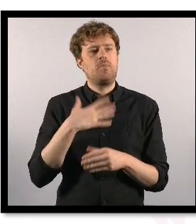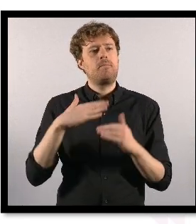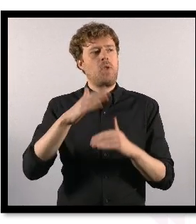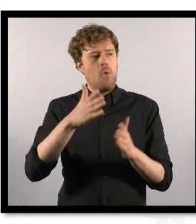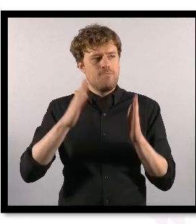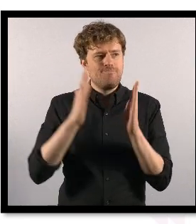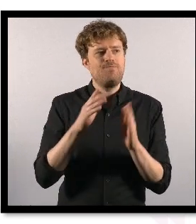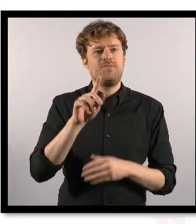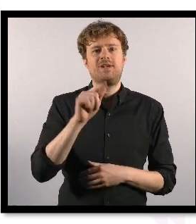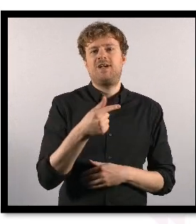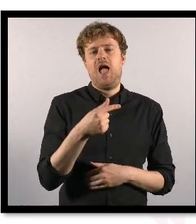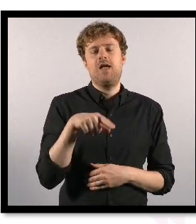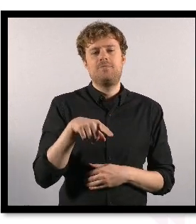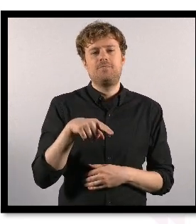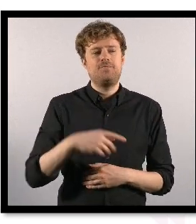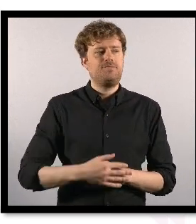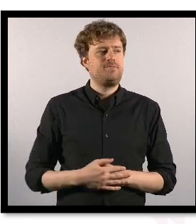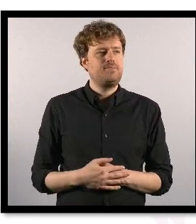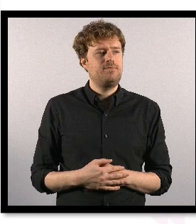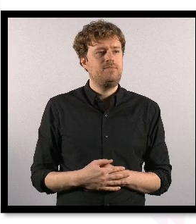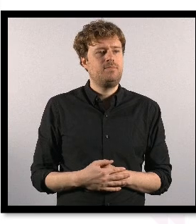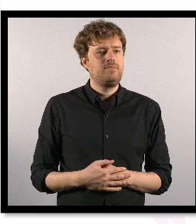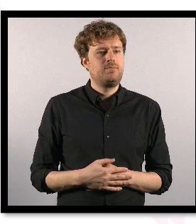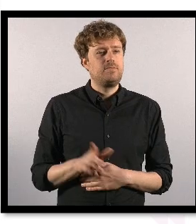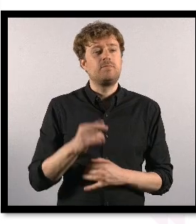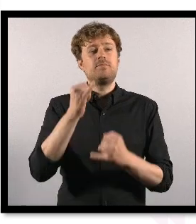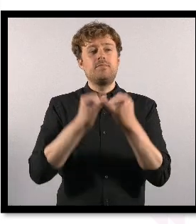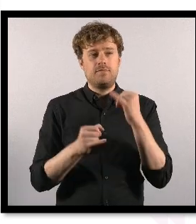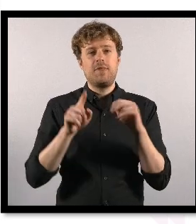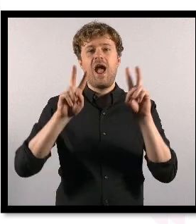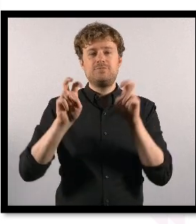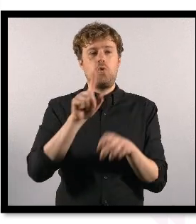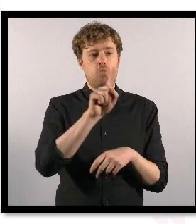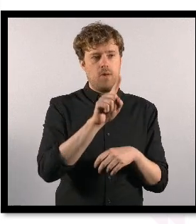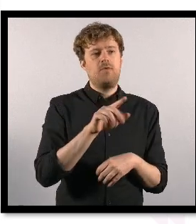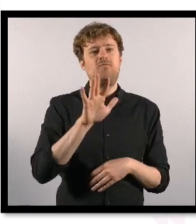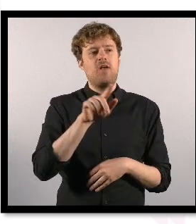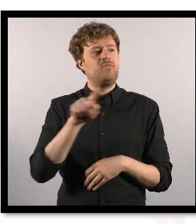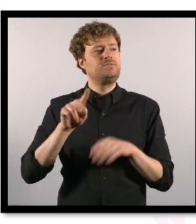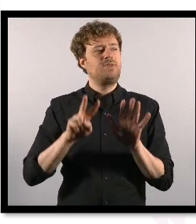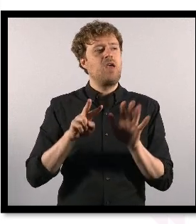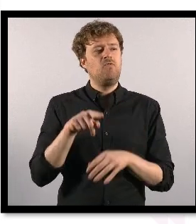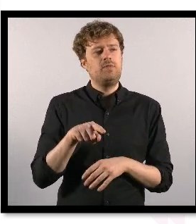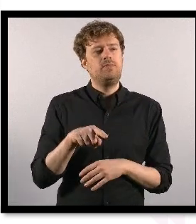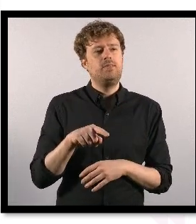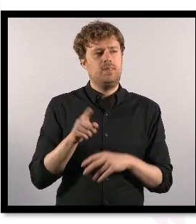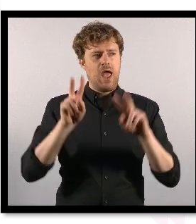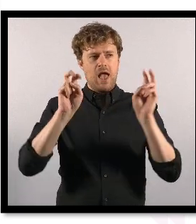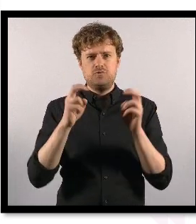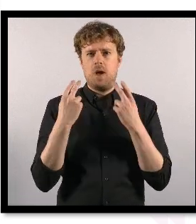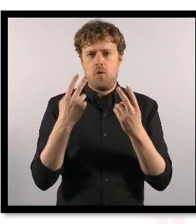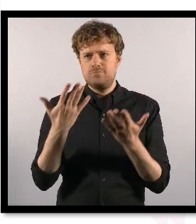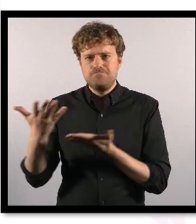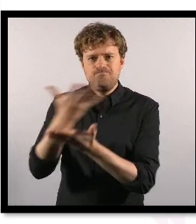for the new tag chairs and leads. So check out the issue, check all of the discussions around it, and if you identify that any of your expertise aligns with the